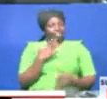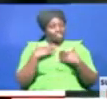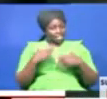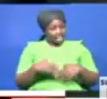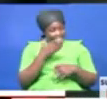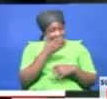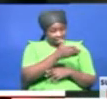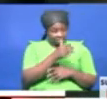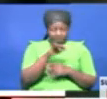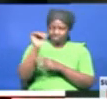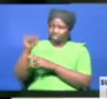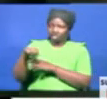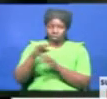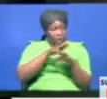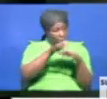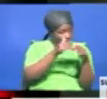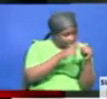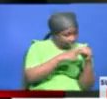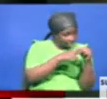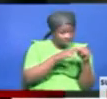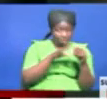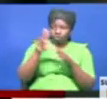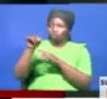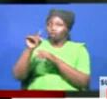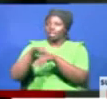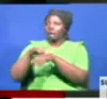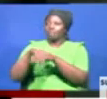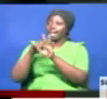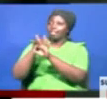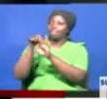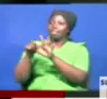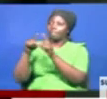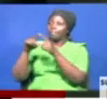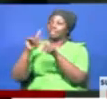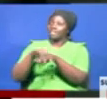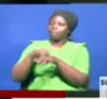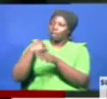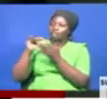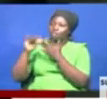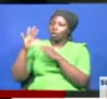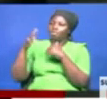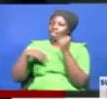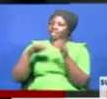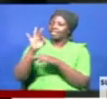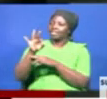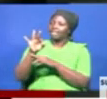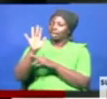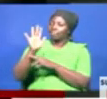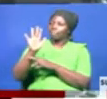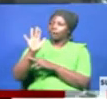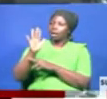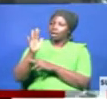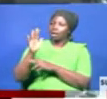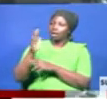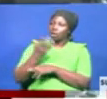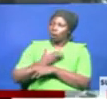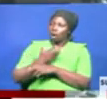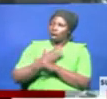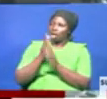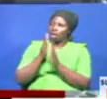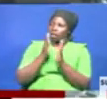was the minimum. No, when they were 3. But when they are more than 3, their own schedule to